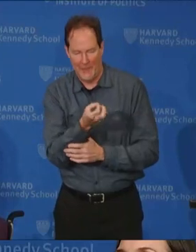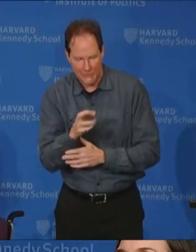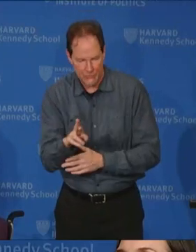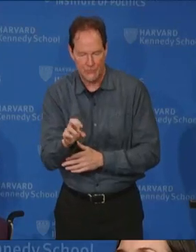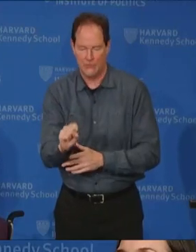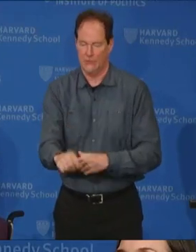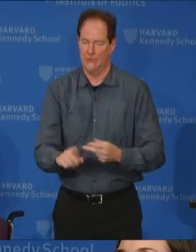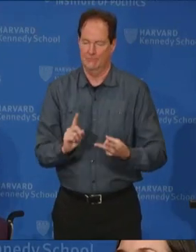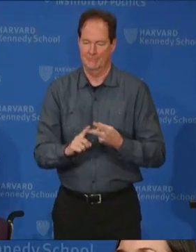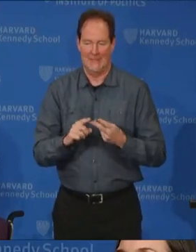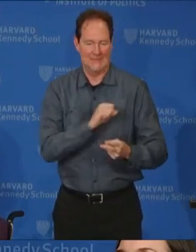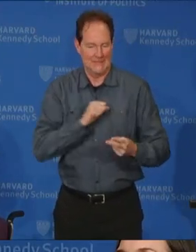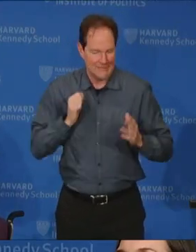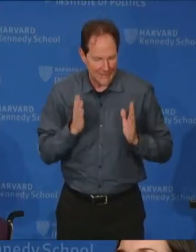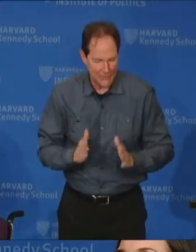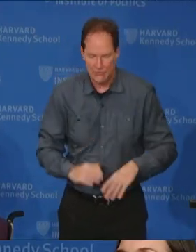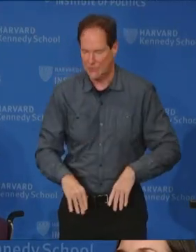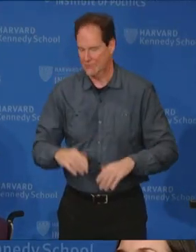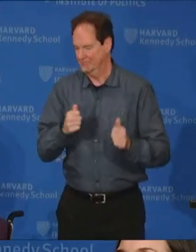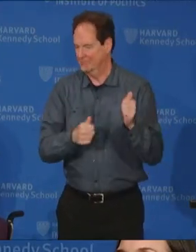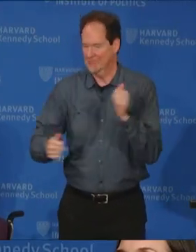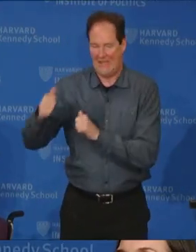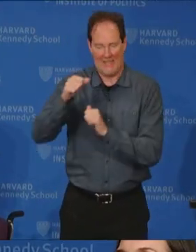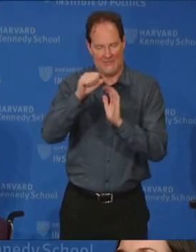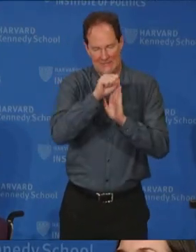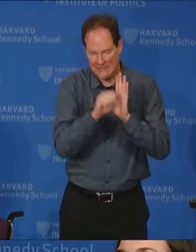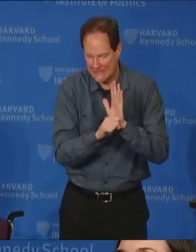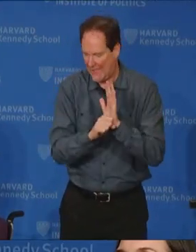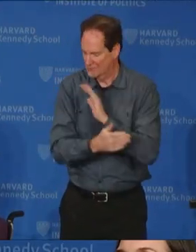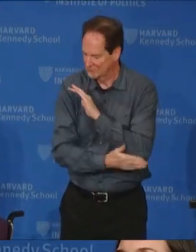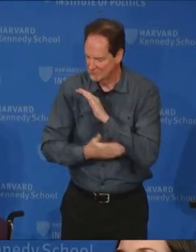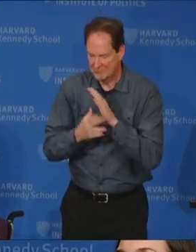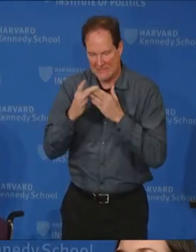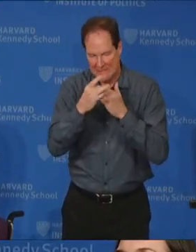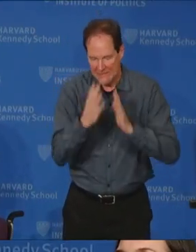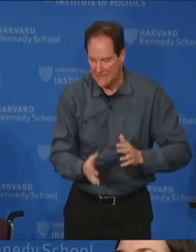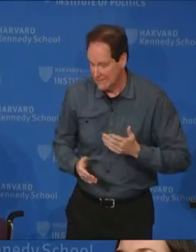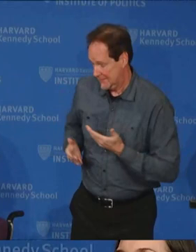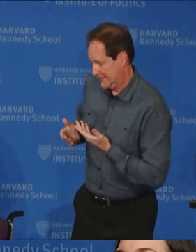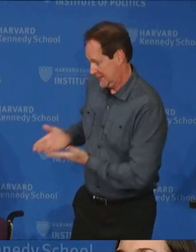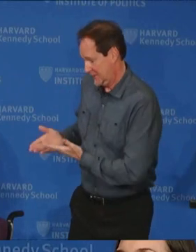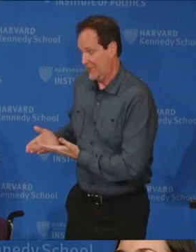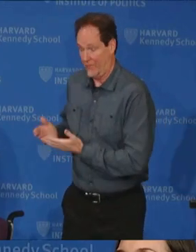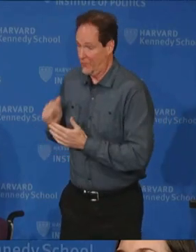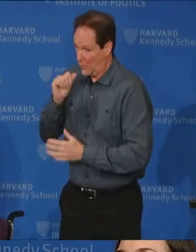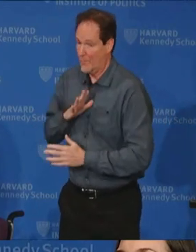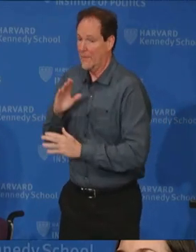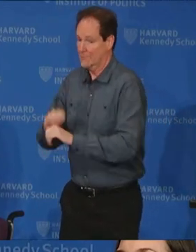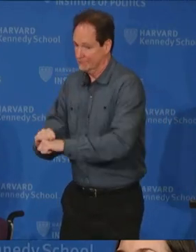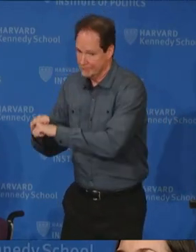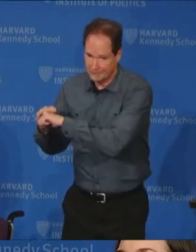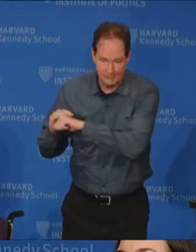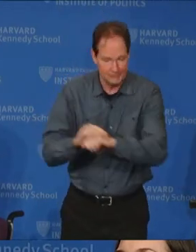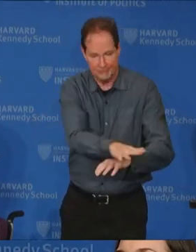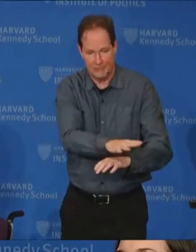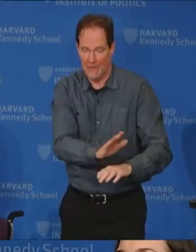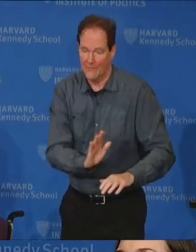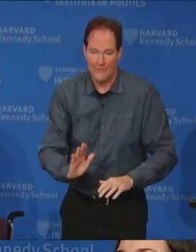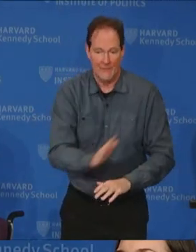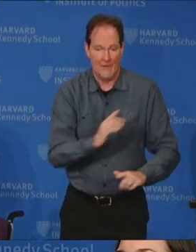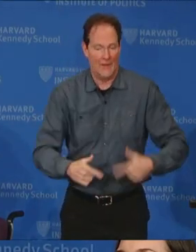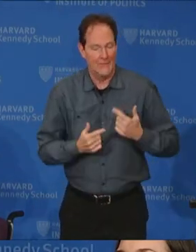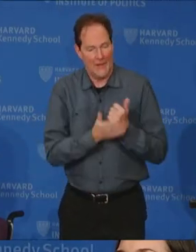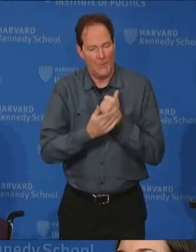state, whoever, where Judy is the woman that's impacted their lives and helped them